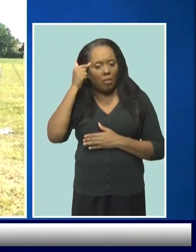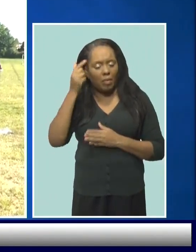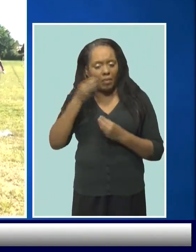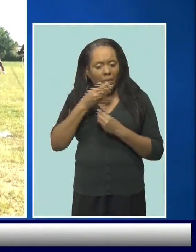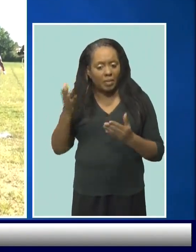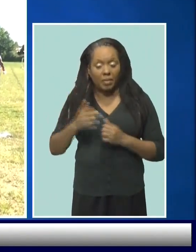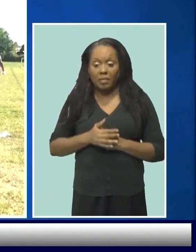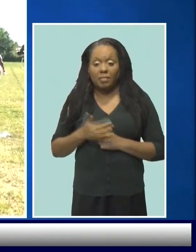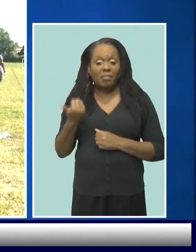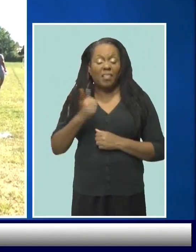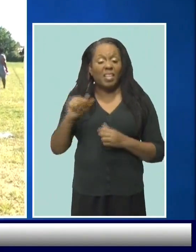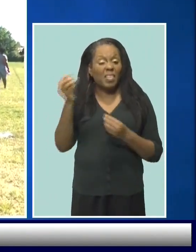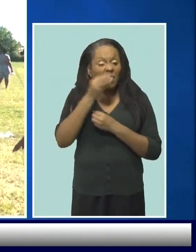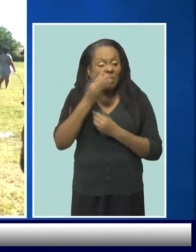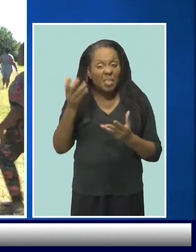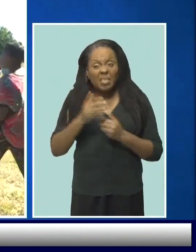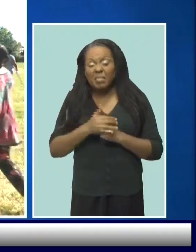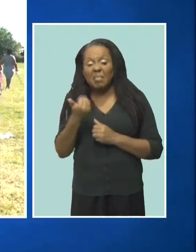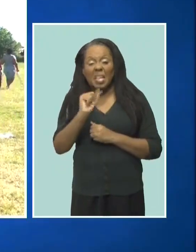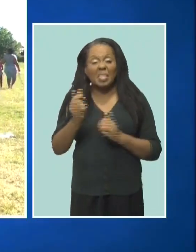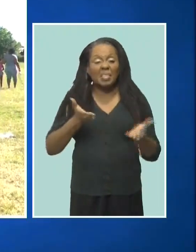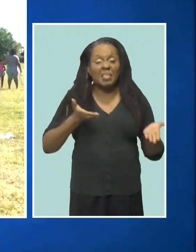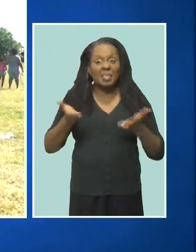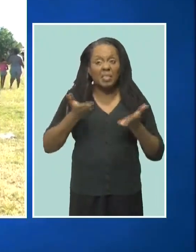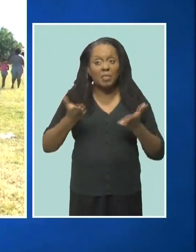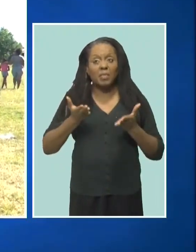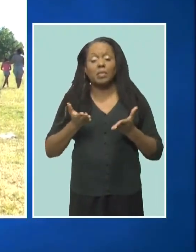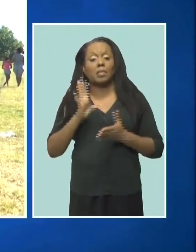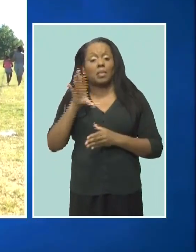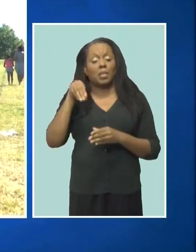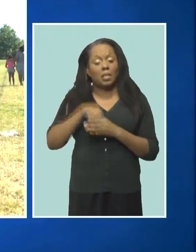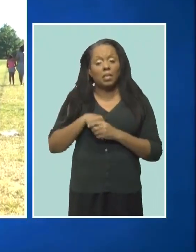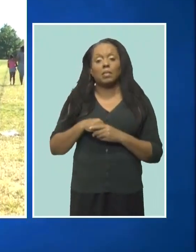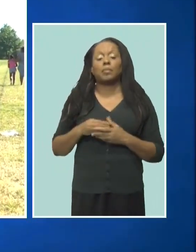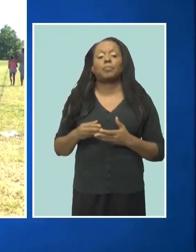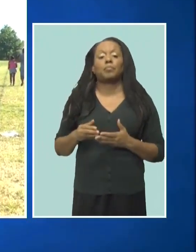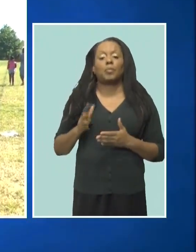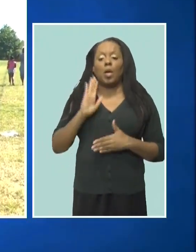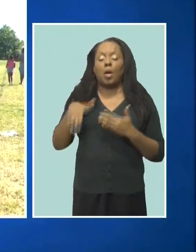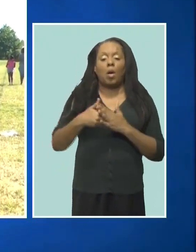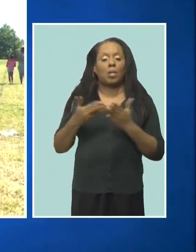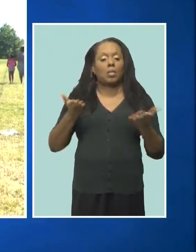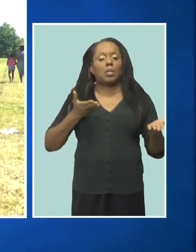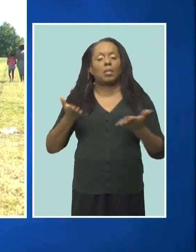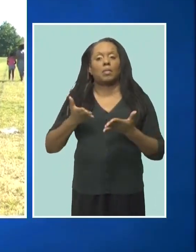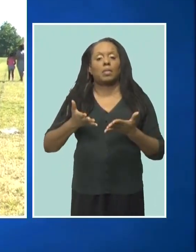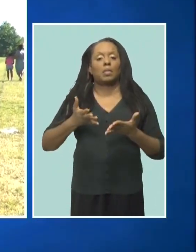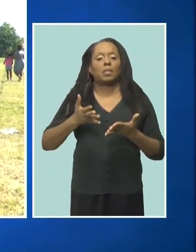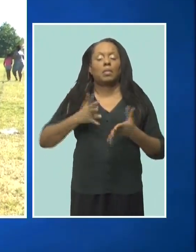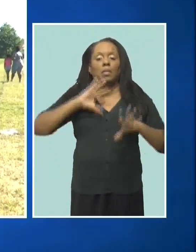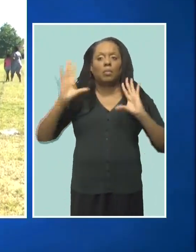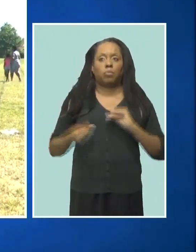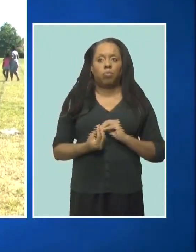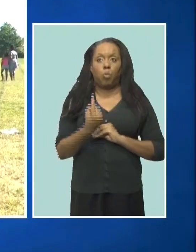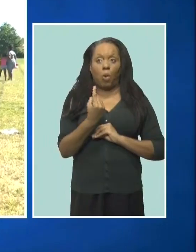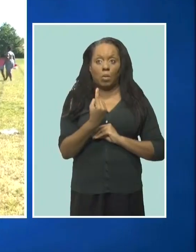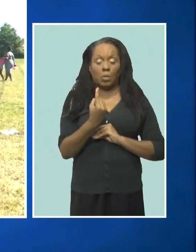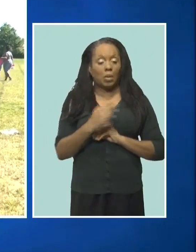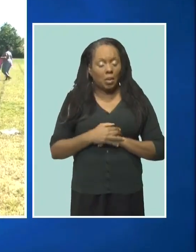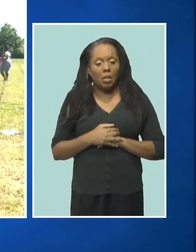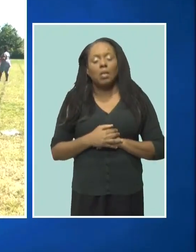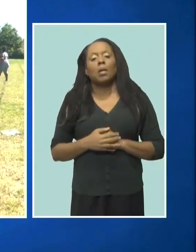want to have with the government of Barbados, any service that you have to participate in, that all of those services are brought under one place. And so that, and that